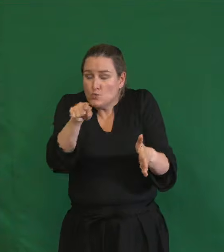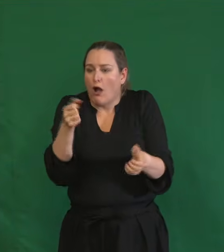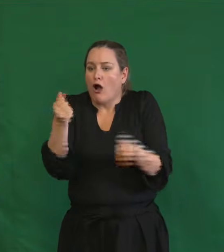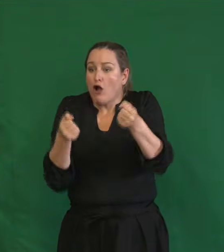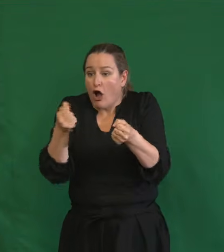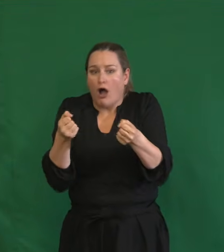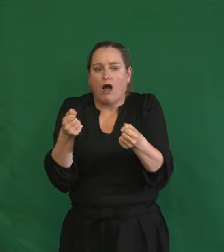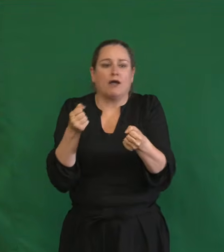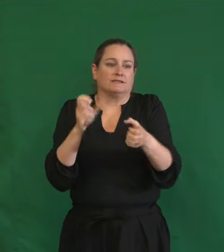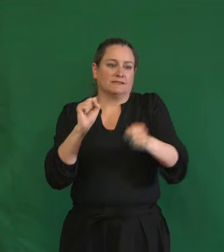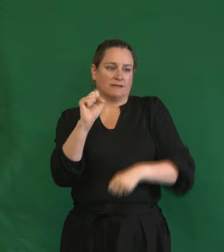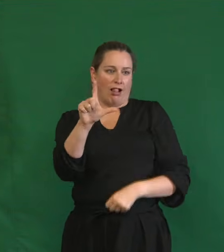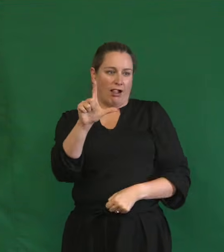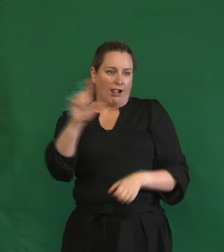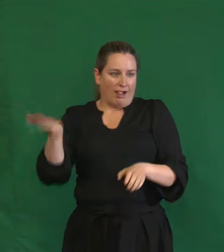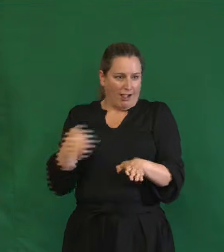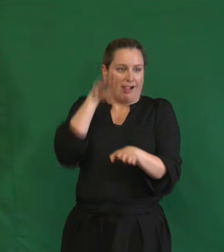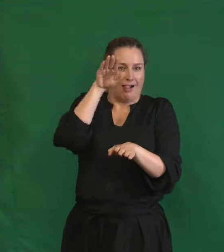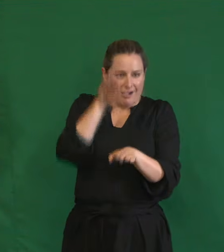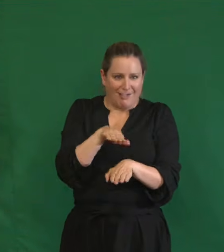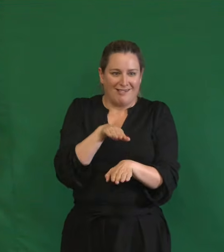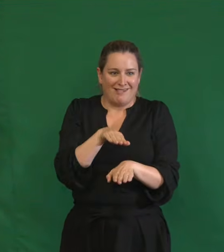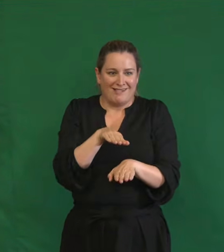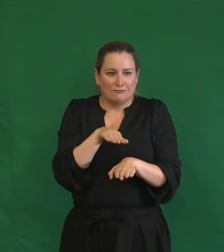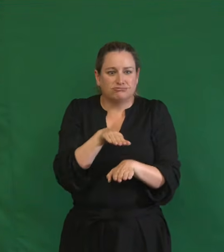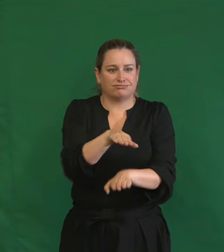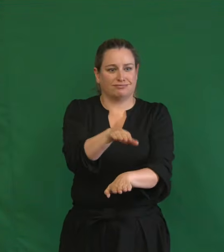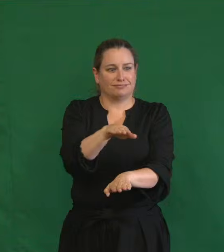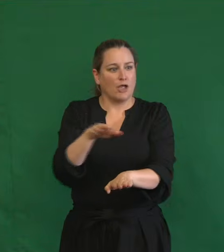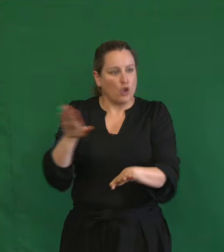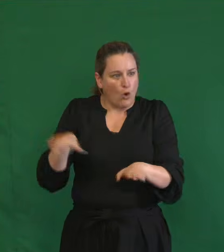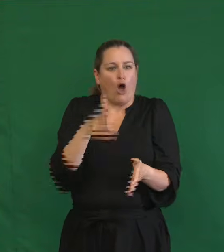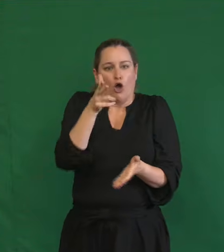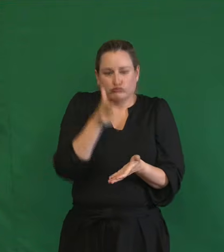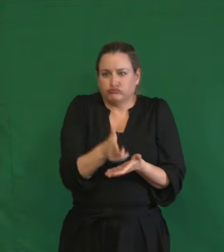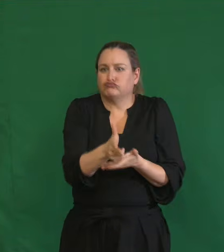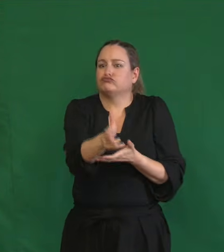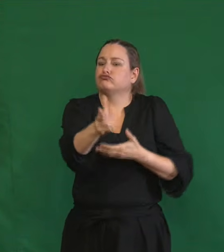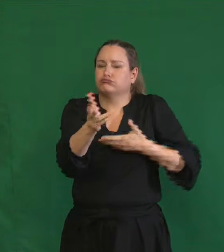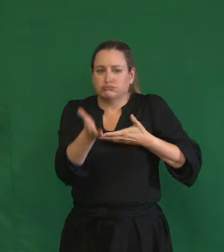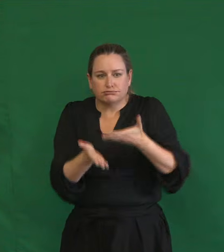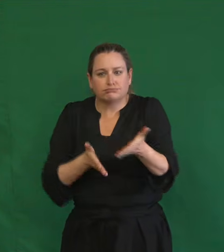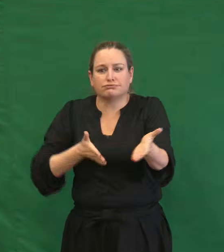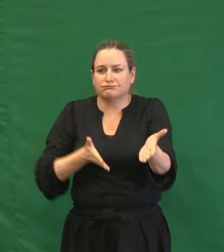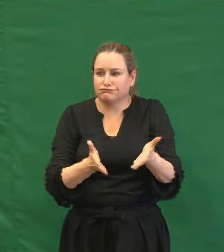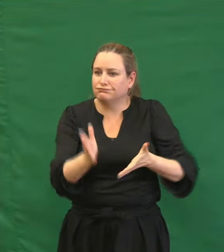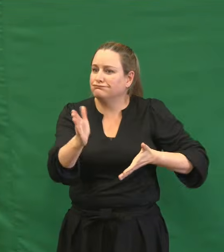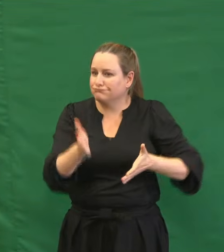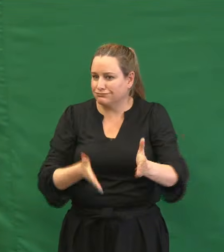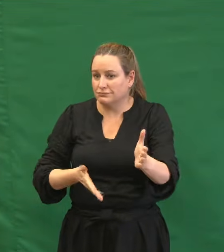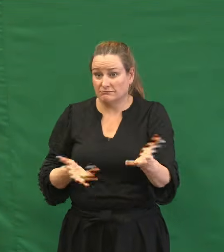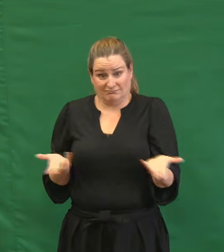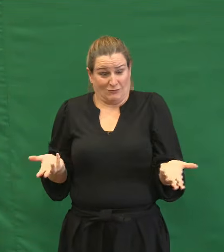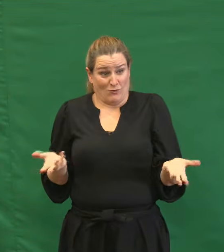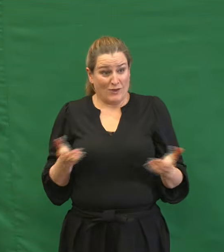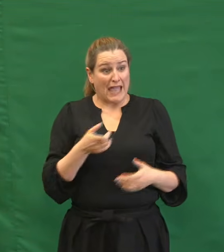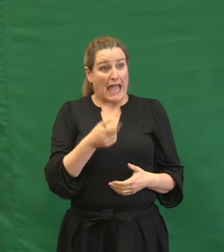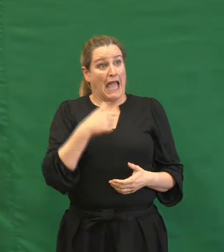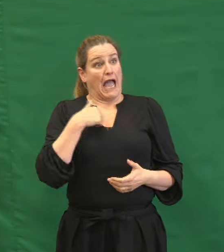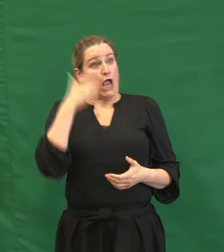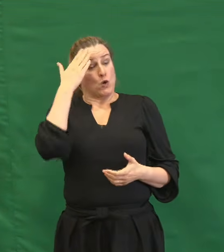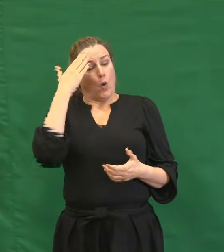written African languages, there are certain building blocks that you require to build automatic speech translation systems, or